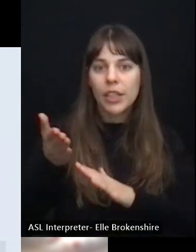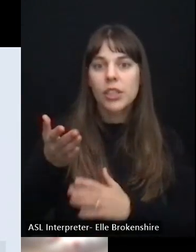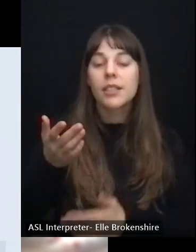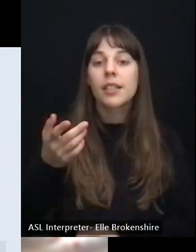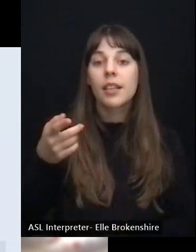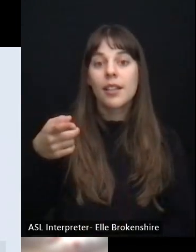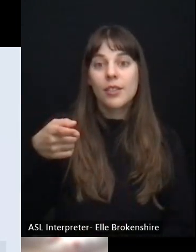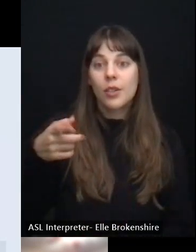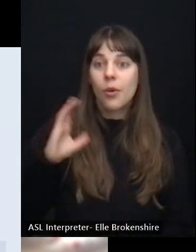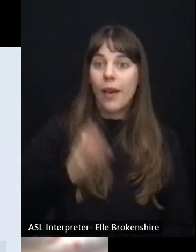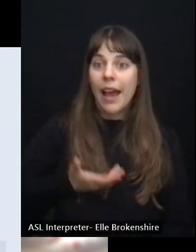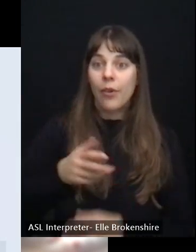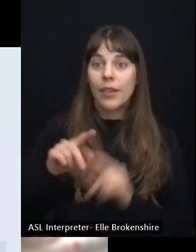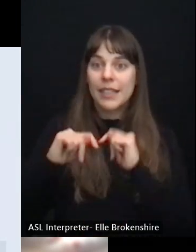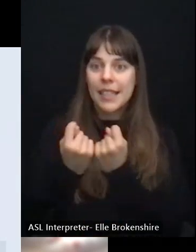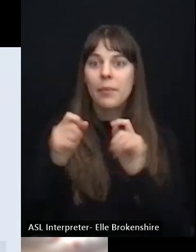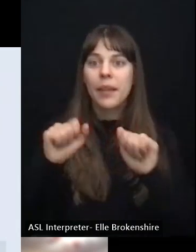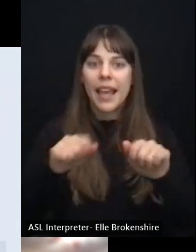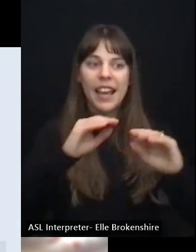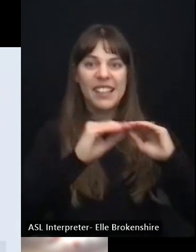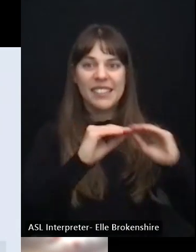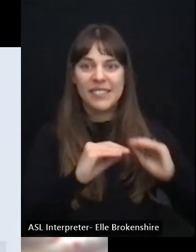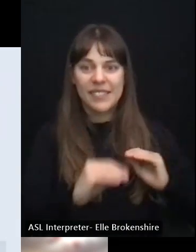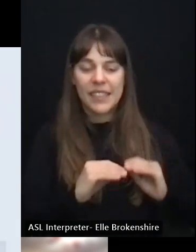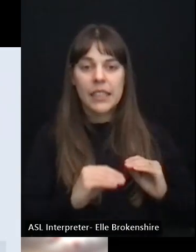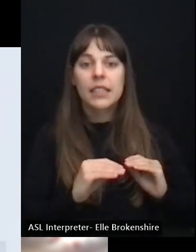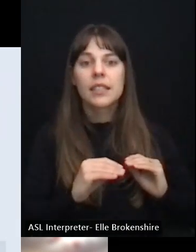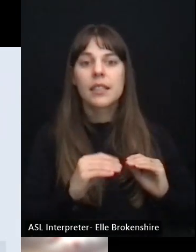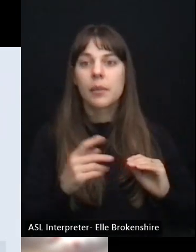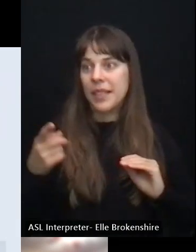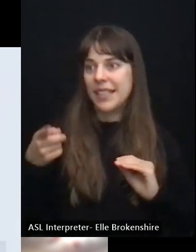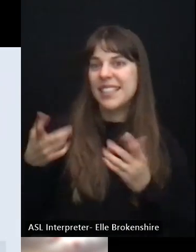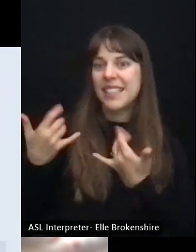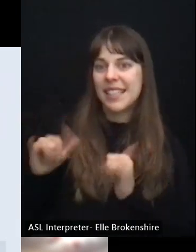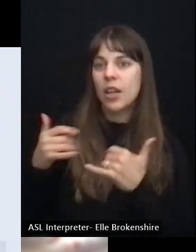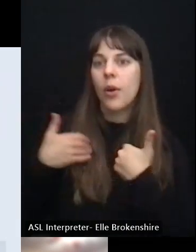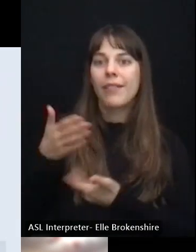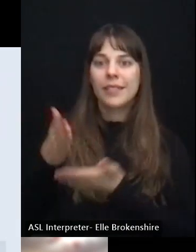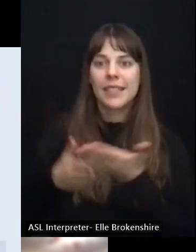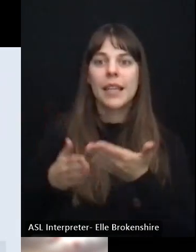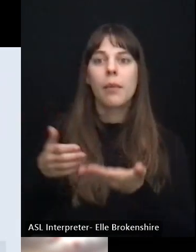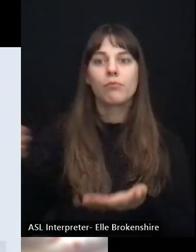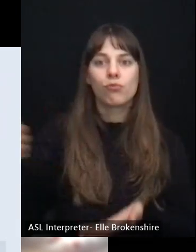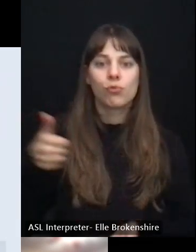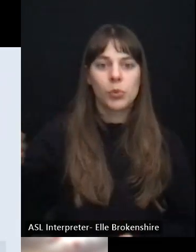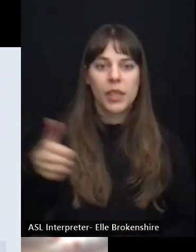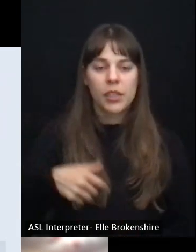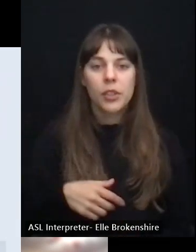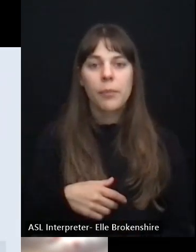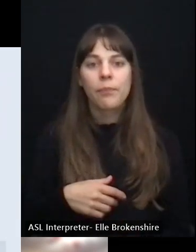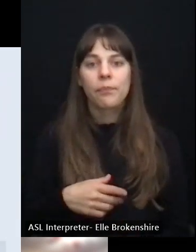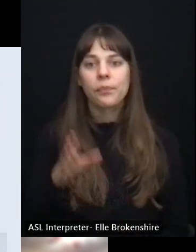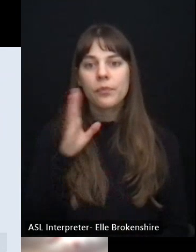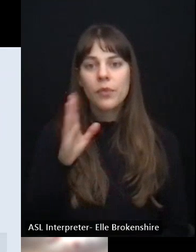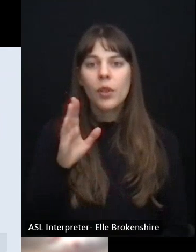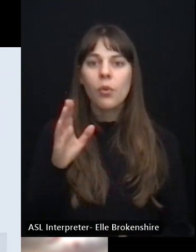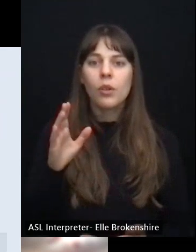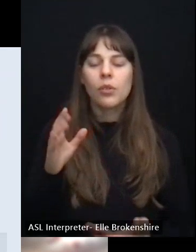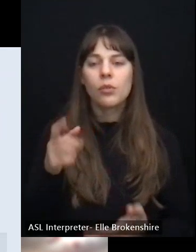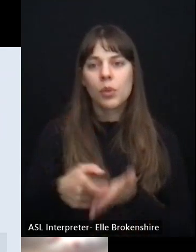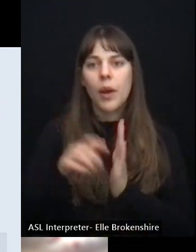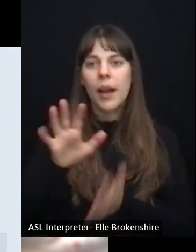take approximately 1 month, about 30 to 32 days, at which point we will transition to our next slide, or phase